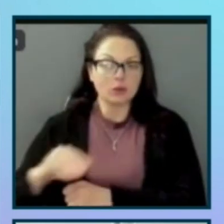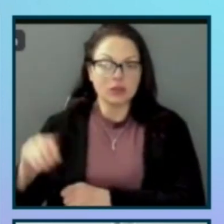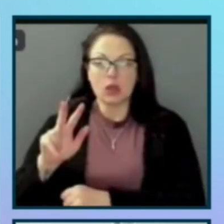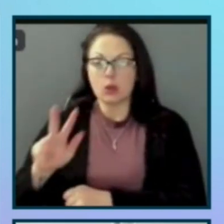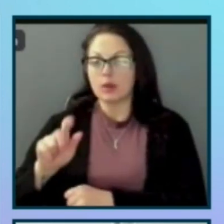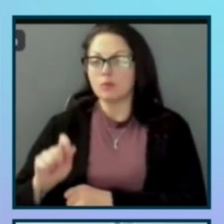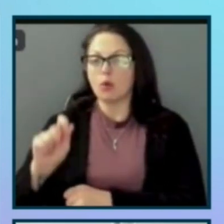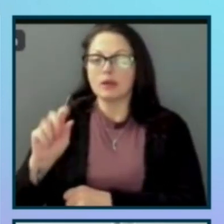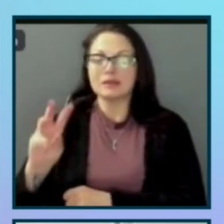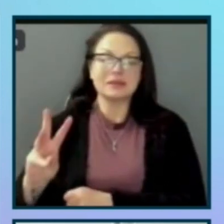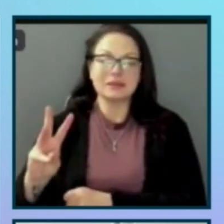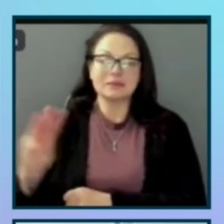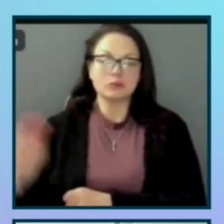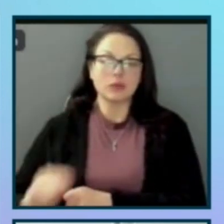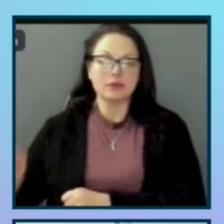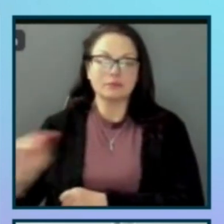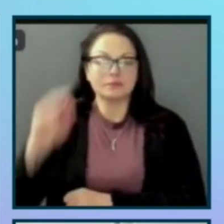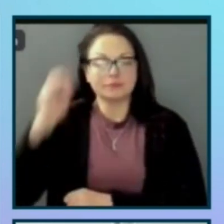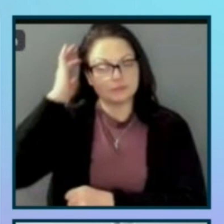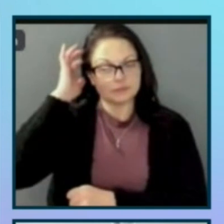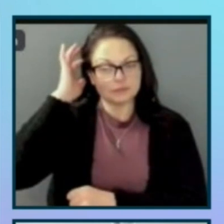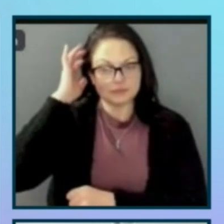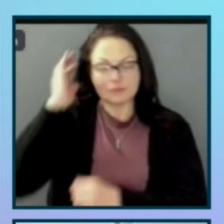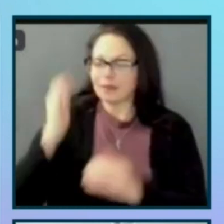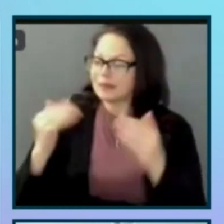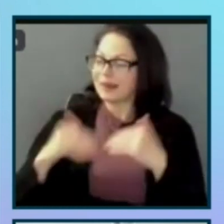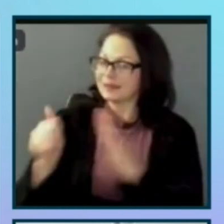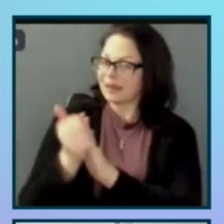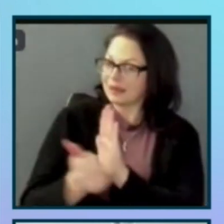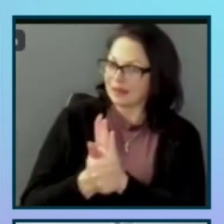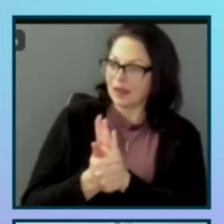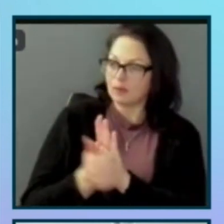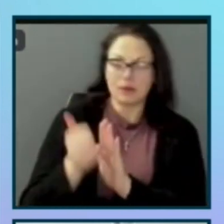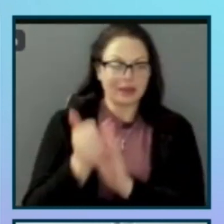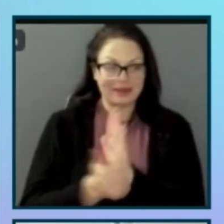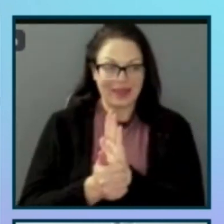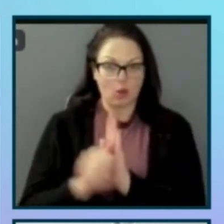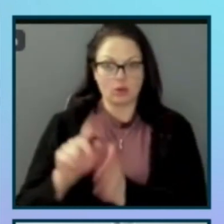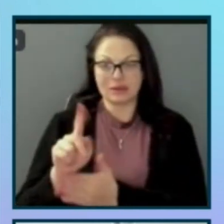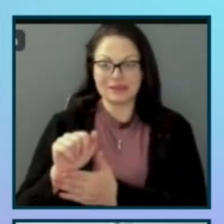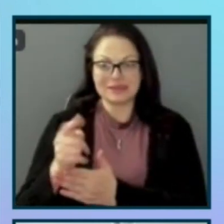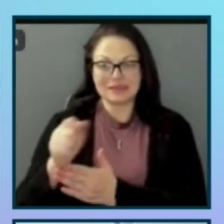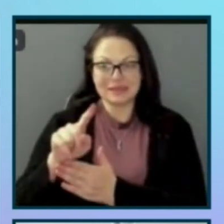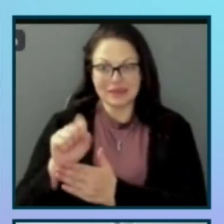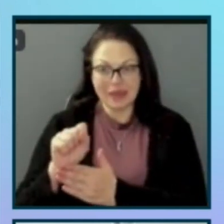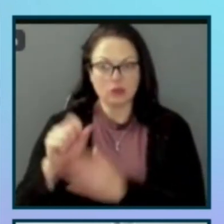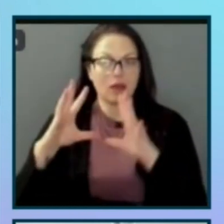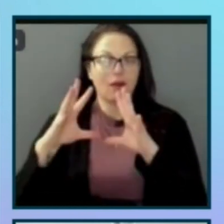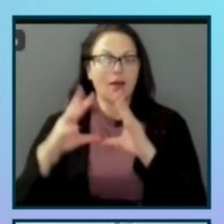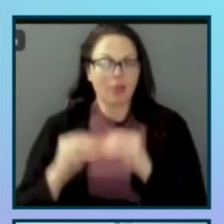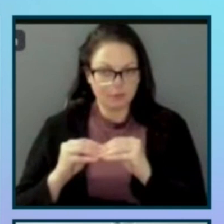3.62%. Next element. Account details button collapsed. And let's expand that one,